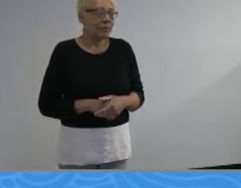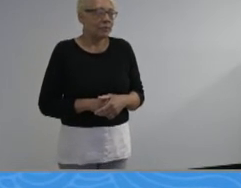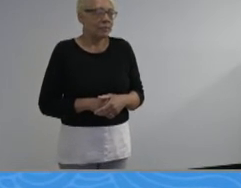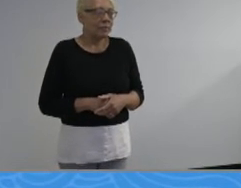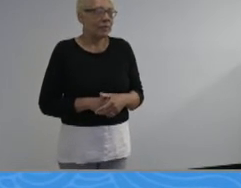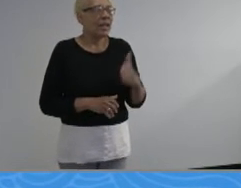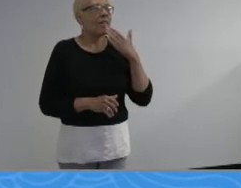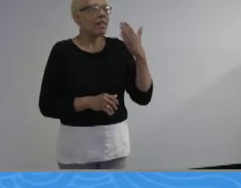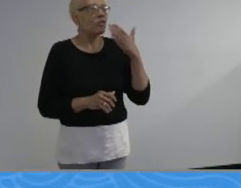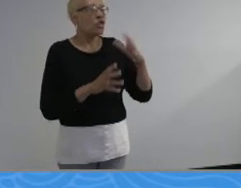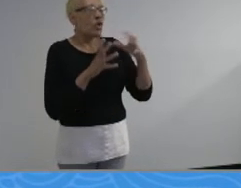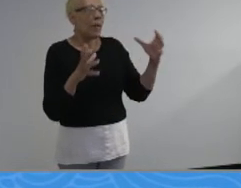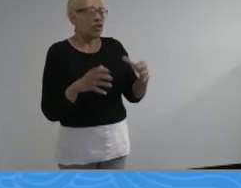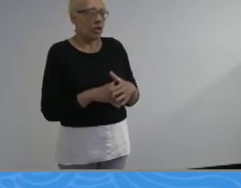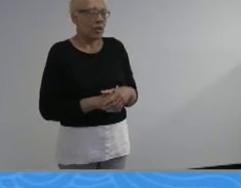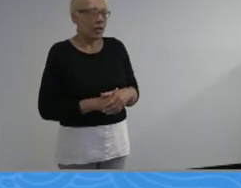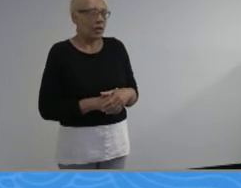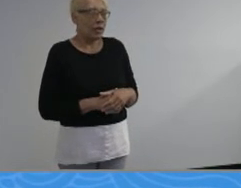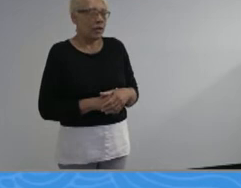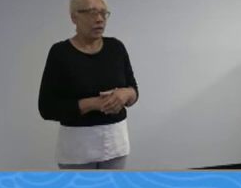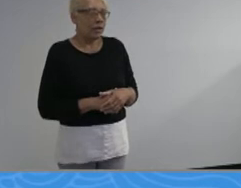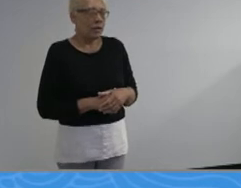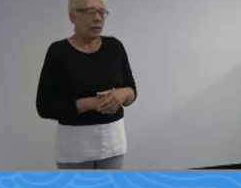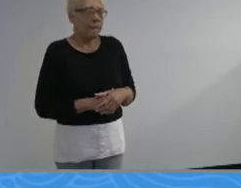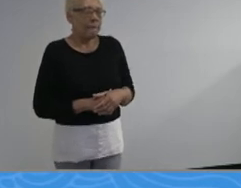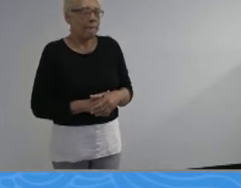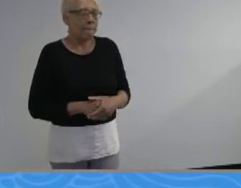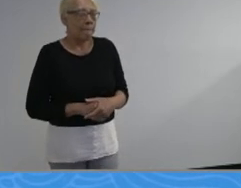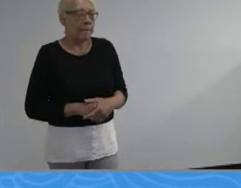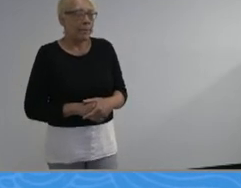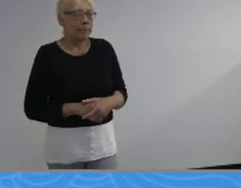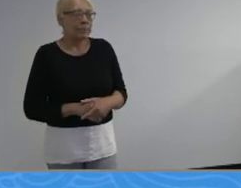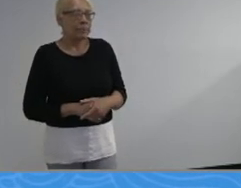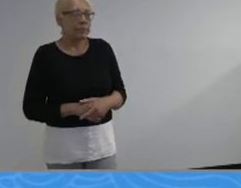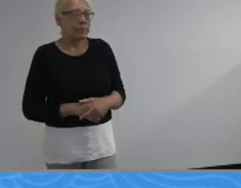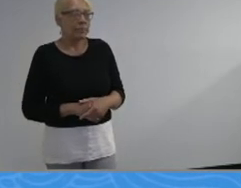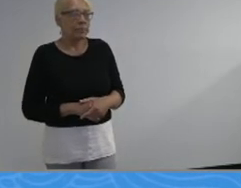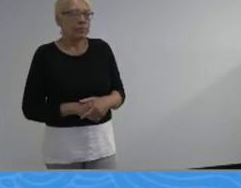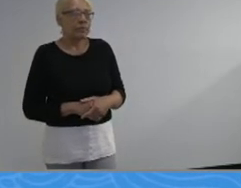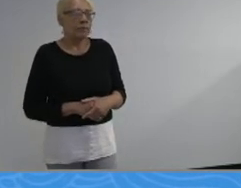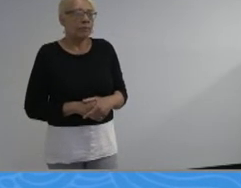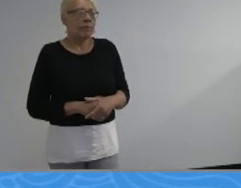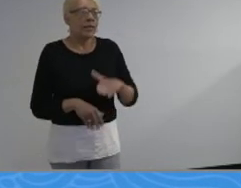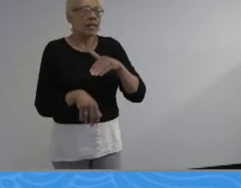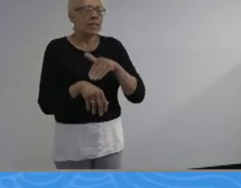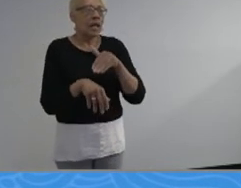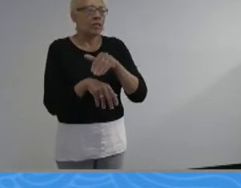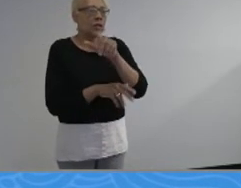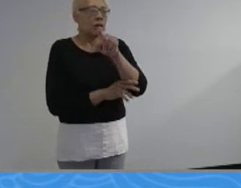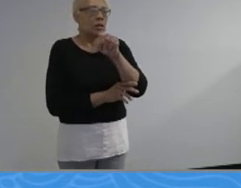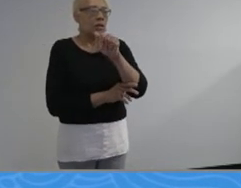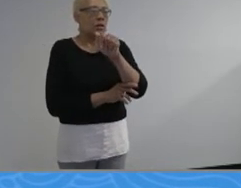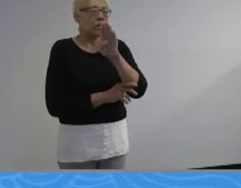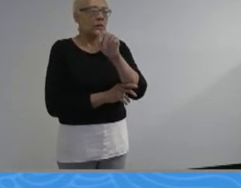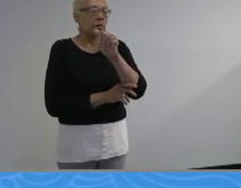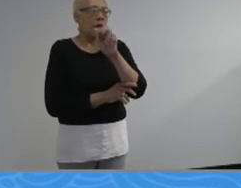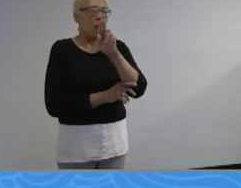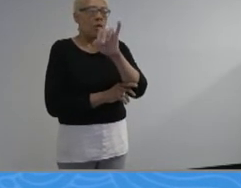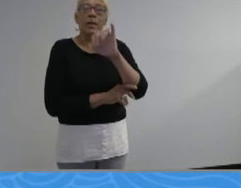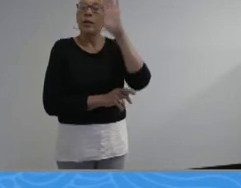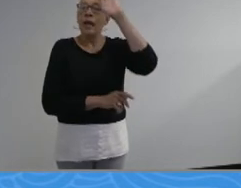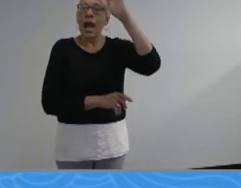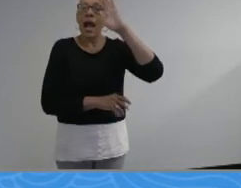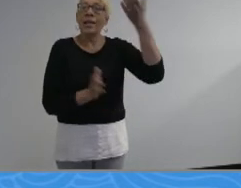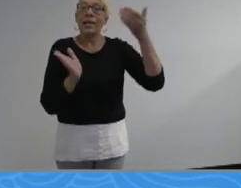Welcome. Thank you so much. Look forward to hearing from you. Next up, Dr. Tabari. Hi